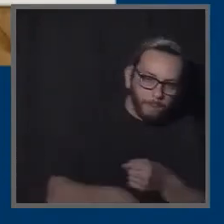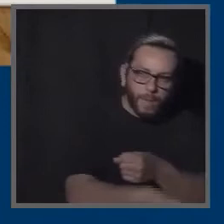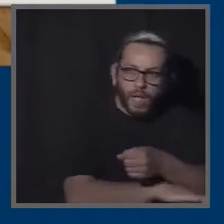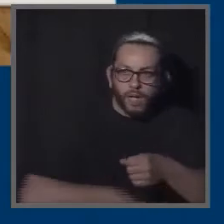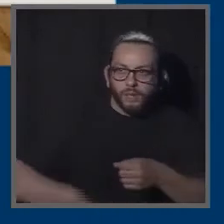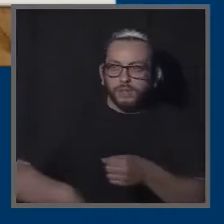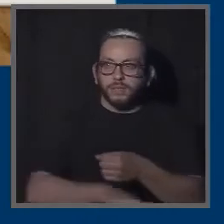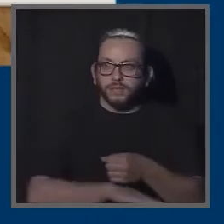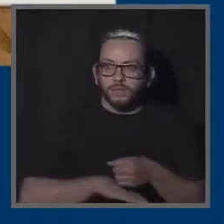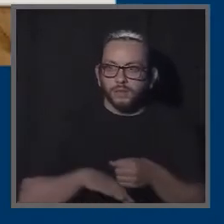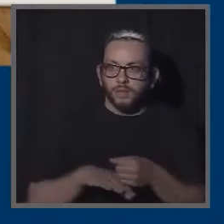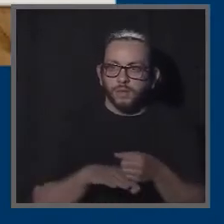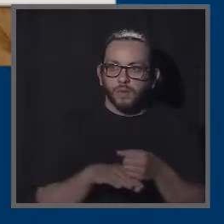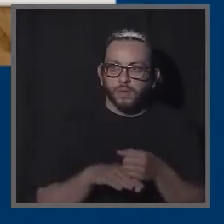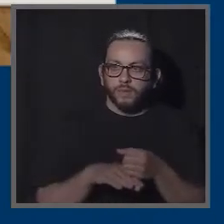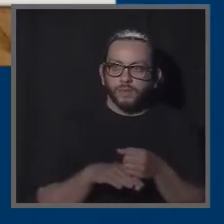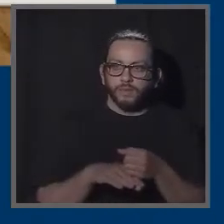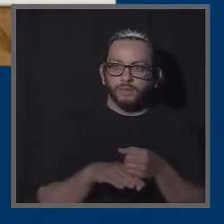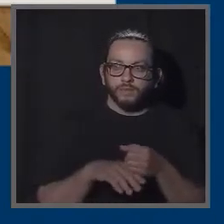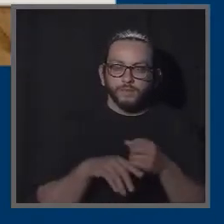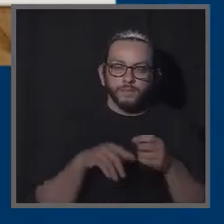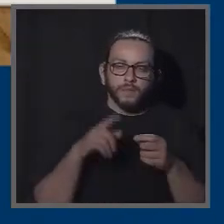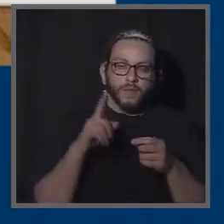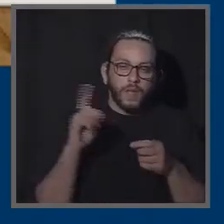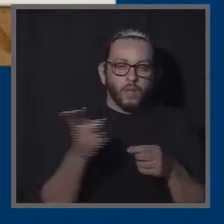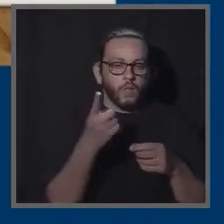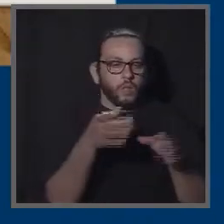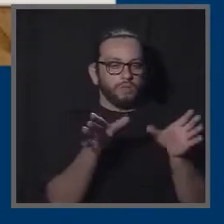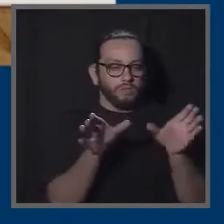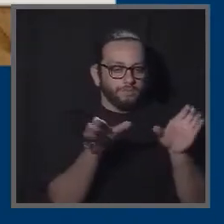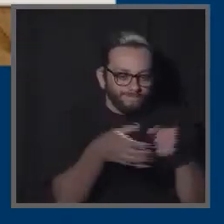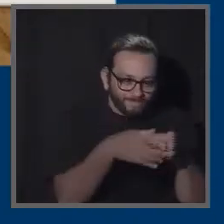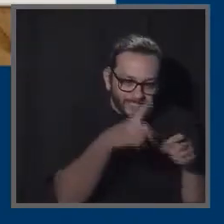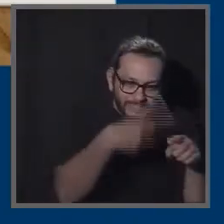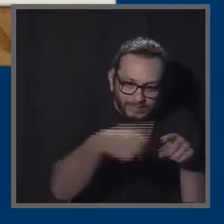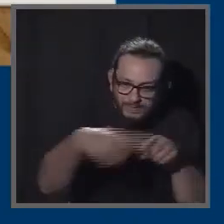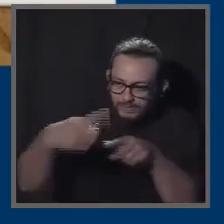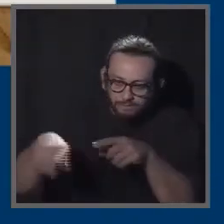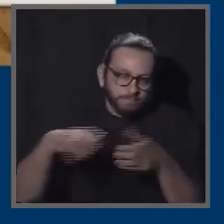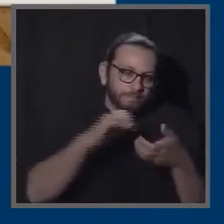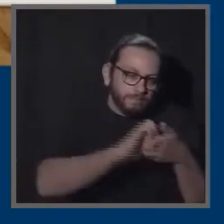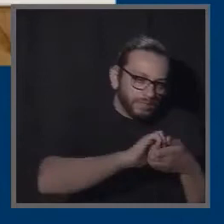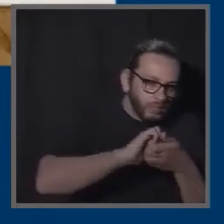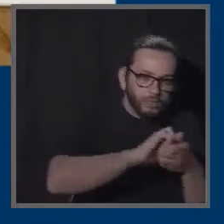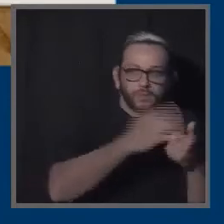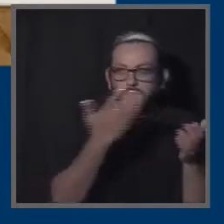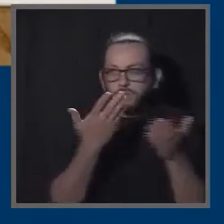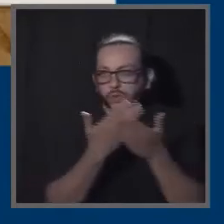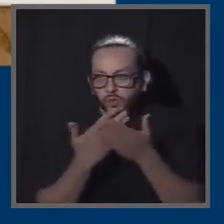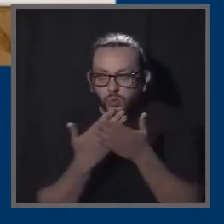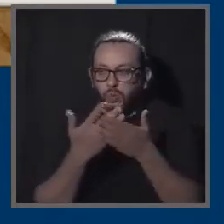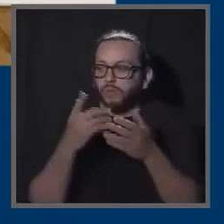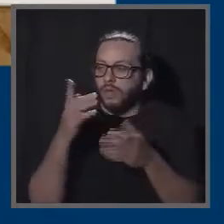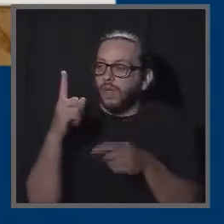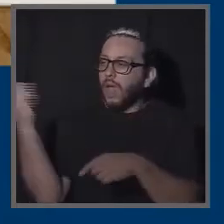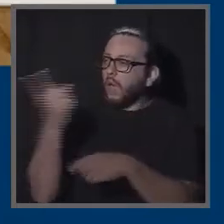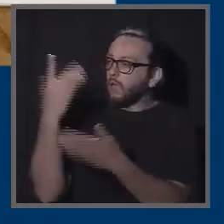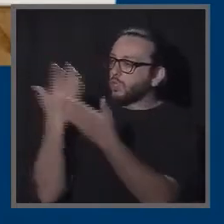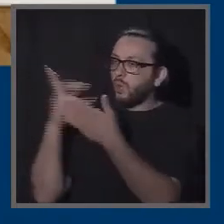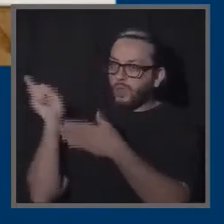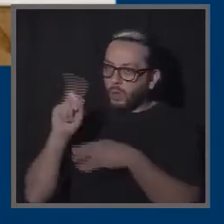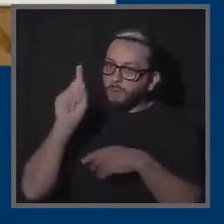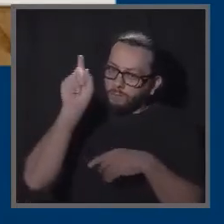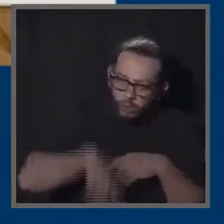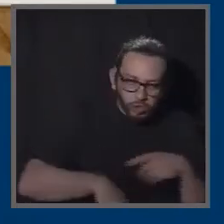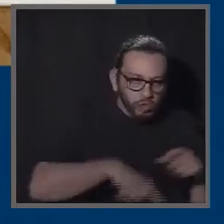particular arts organizations or particular artists. It's a devolved model. So in order for a town or a city